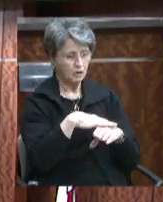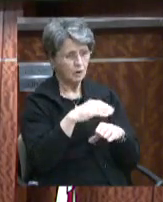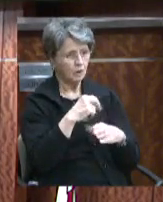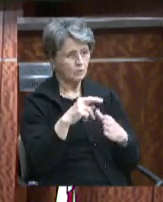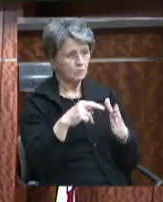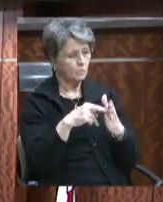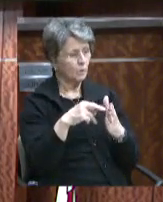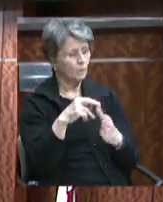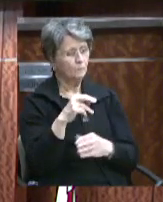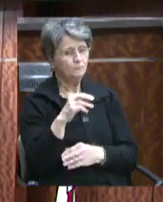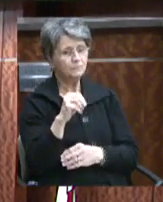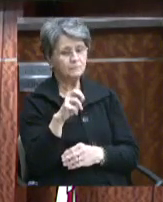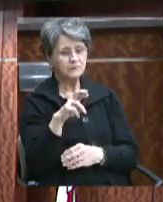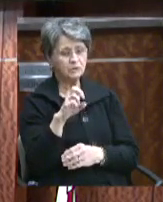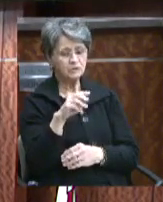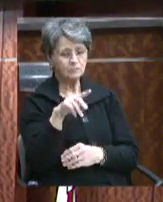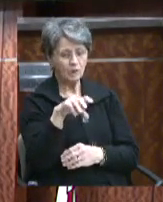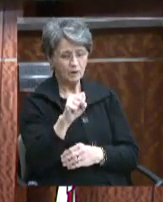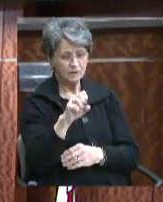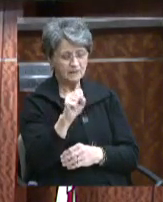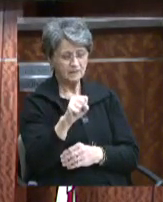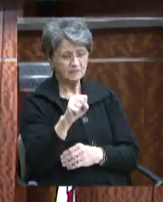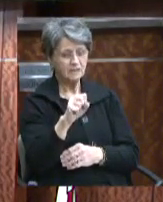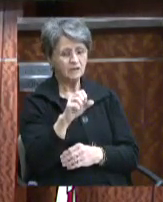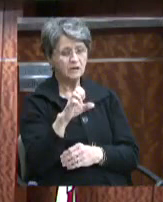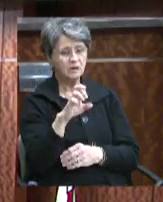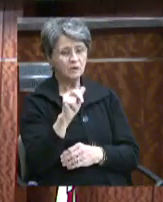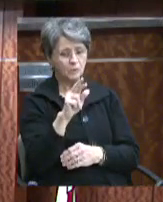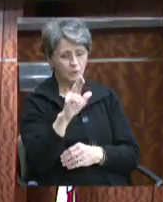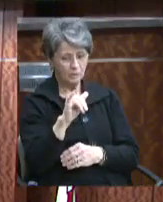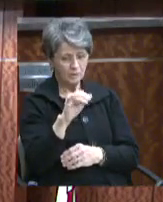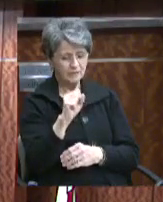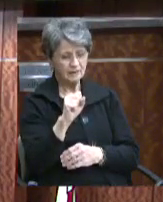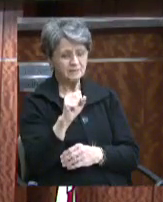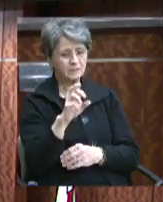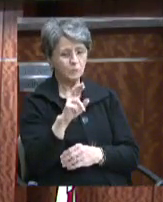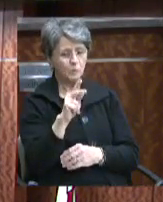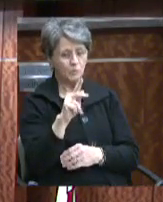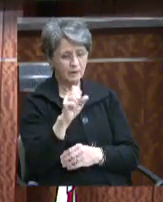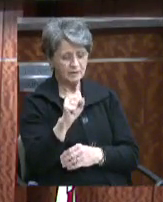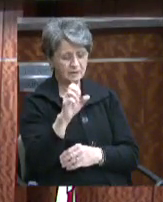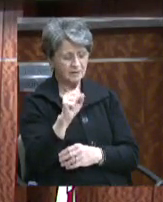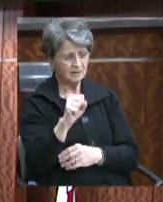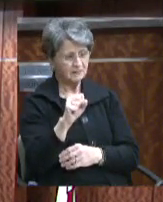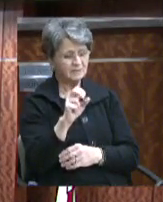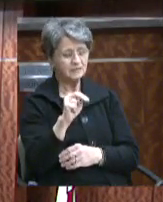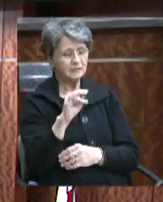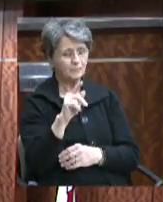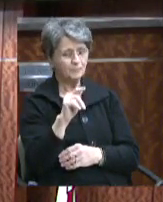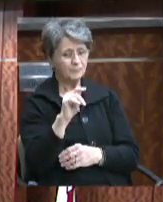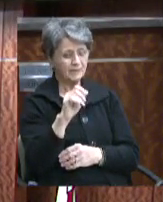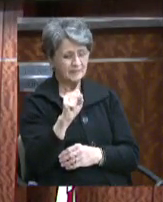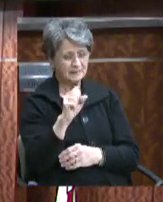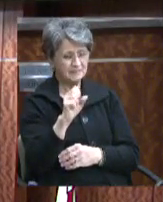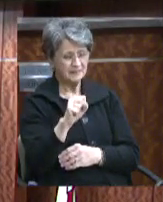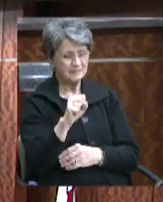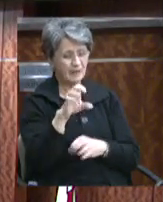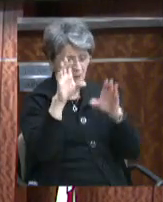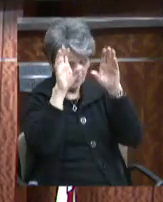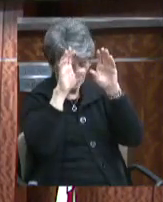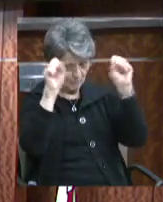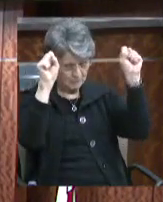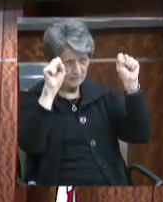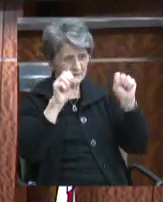Rao. Mr. Smalls? I vote yes. Ms. Crary? Yes. Mr. Ricks? Yes. Ms. Nicholas? Yes. President